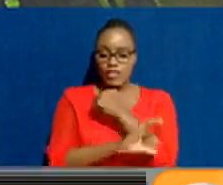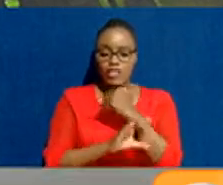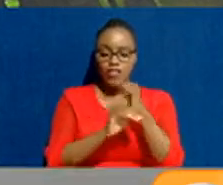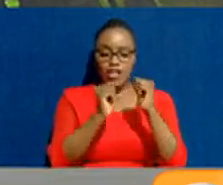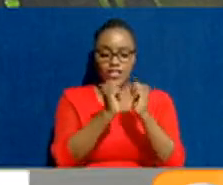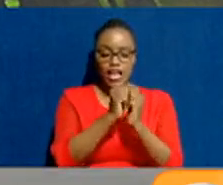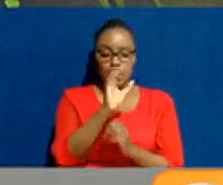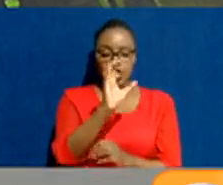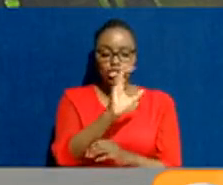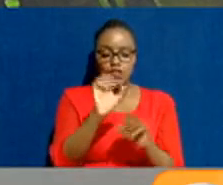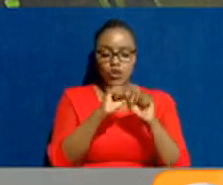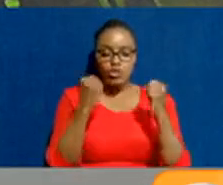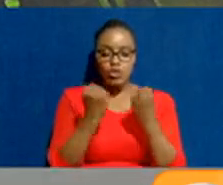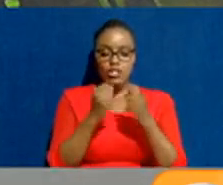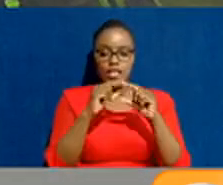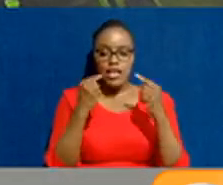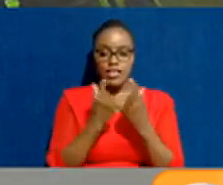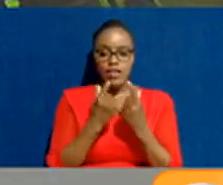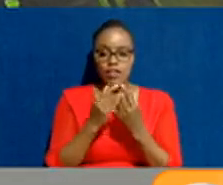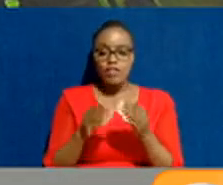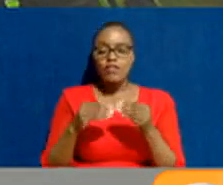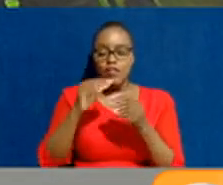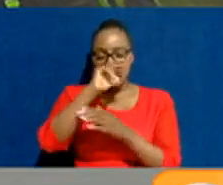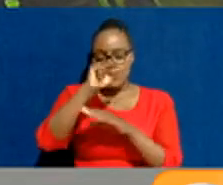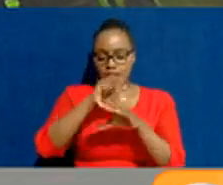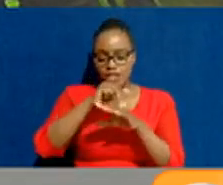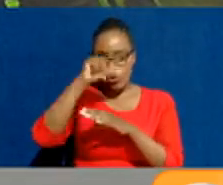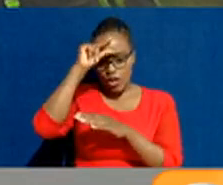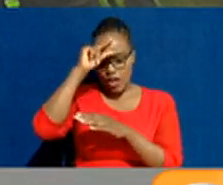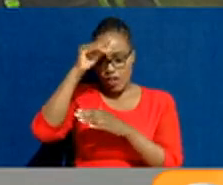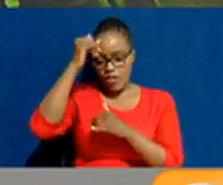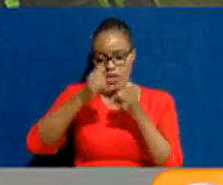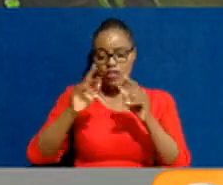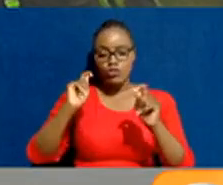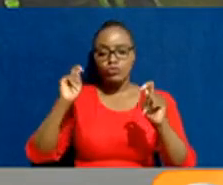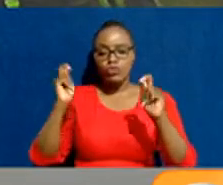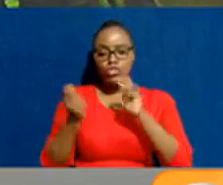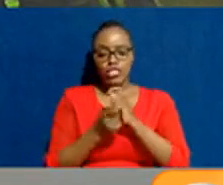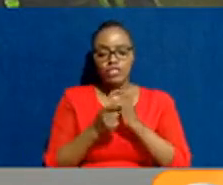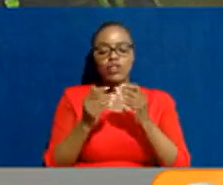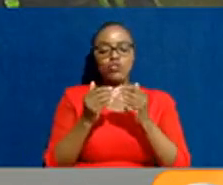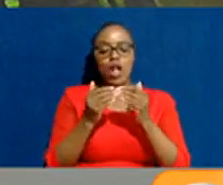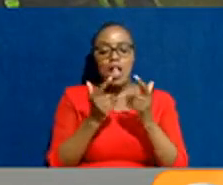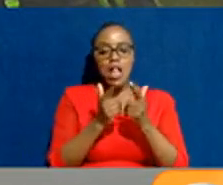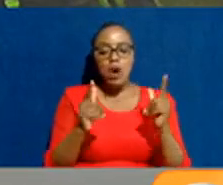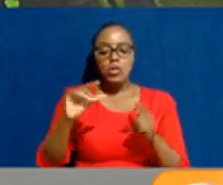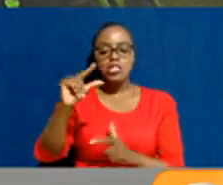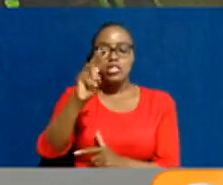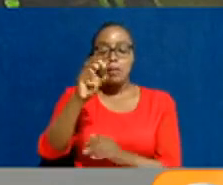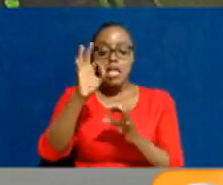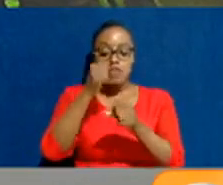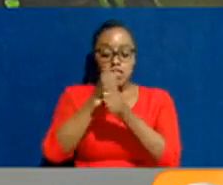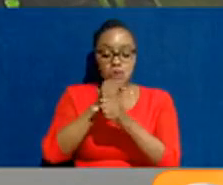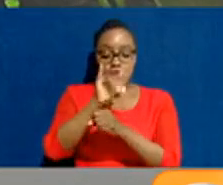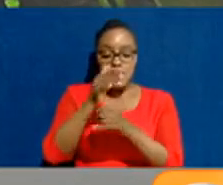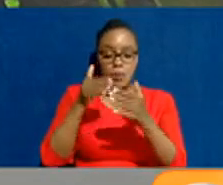10 civil society groups have given the national government an ultimatum to reverse its lifting of the ban on GMOs, failure to which